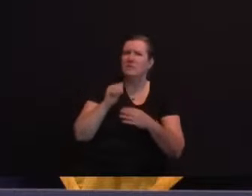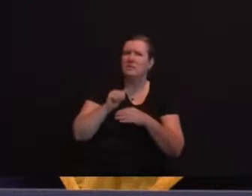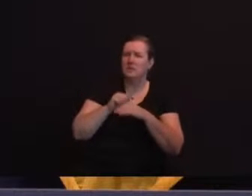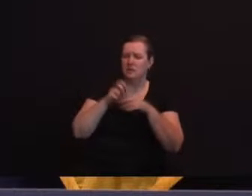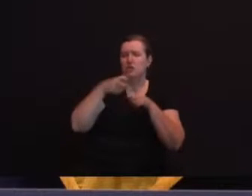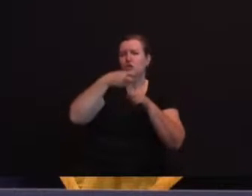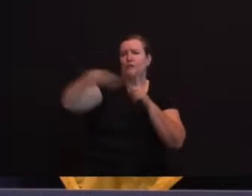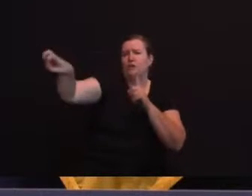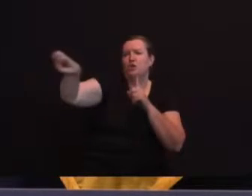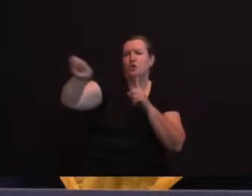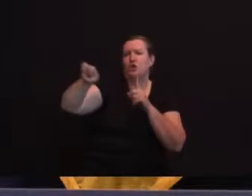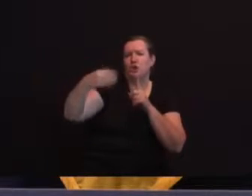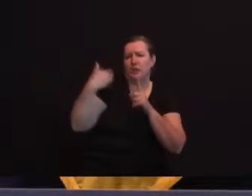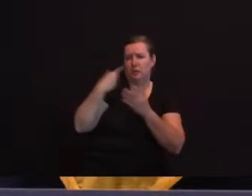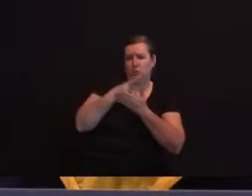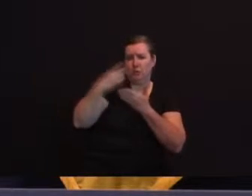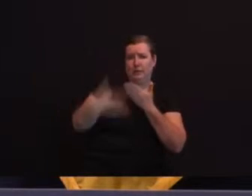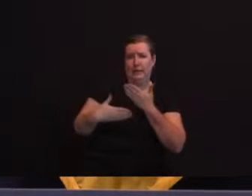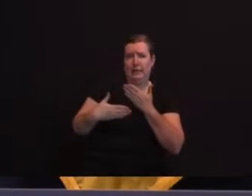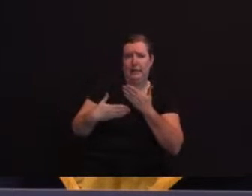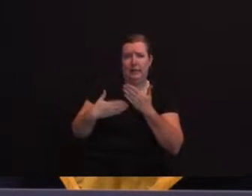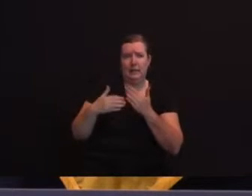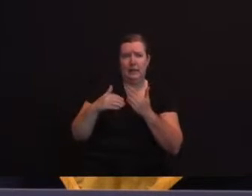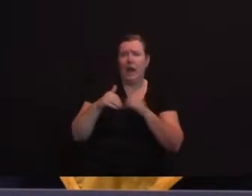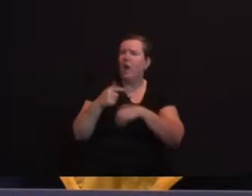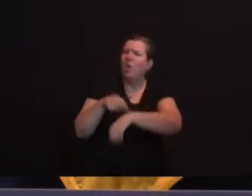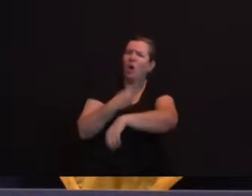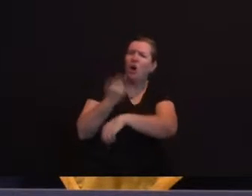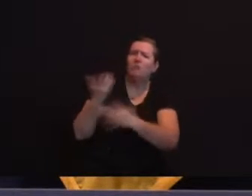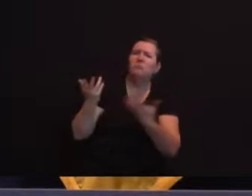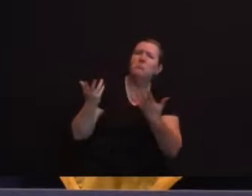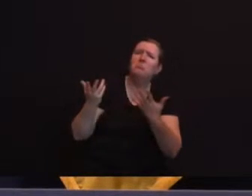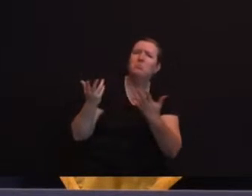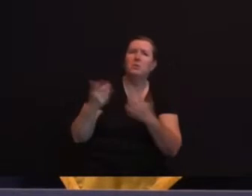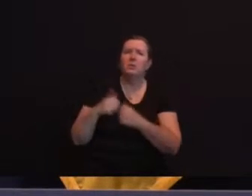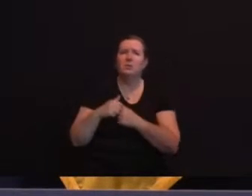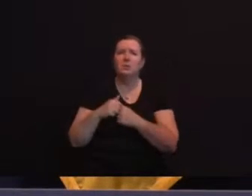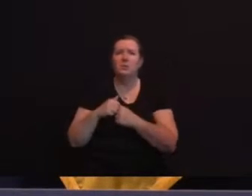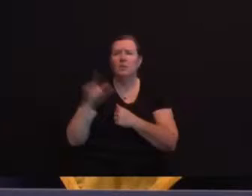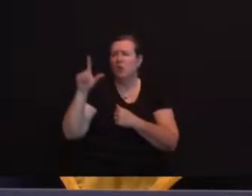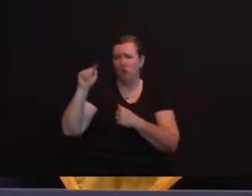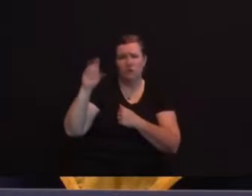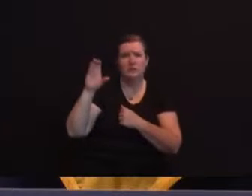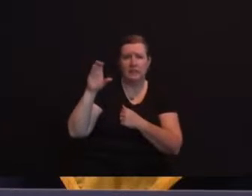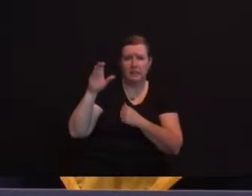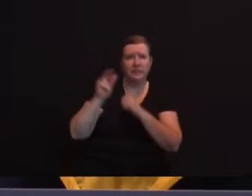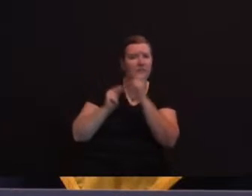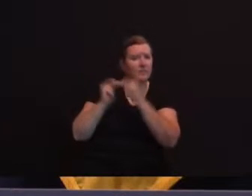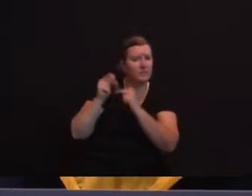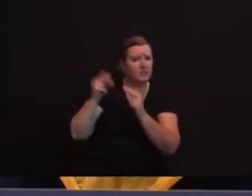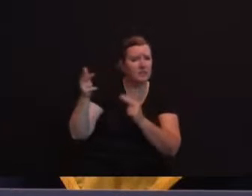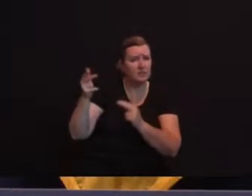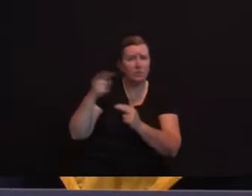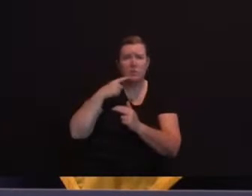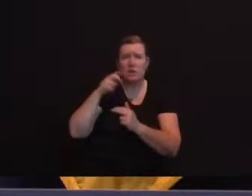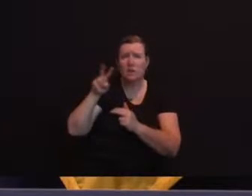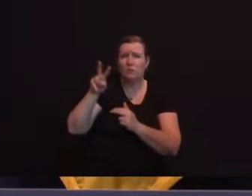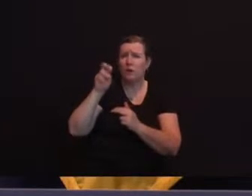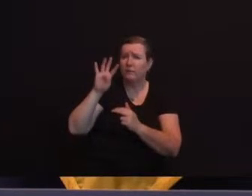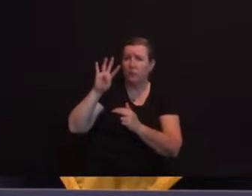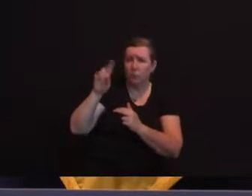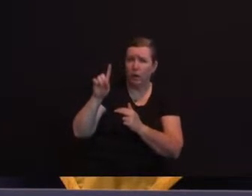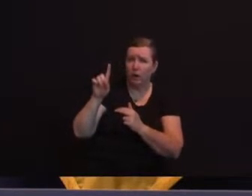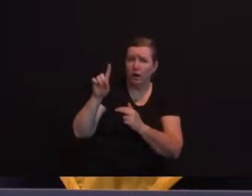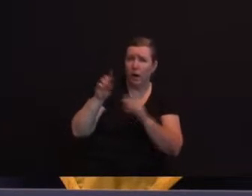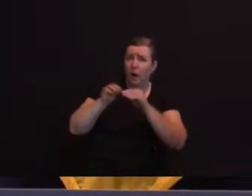divert? I also am wondering about the long-term care facilities. You said you were concerned about them. There are 241 outbreaks listed on the dashboard as of